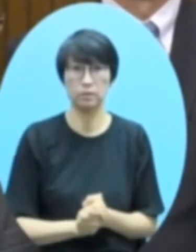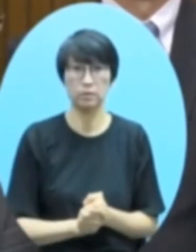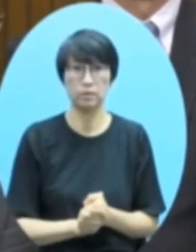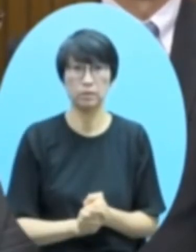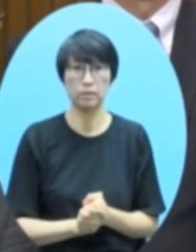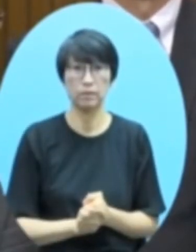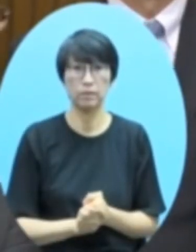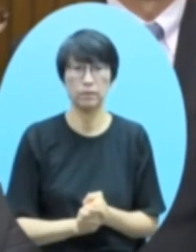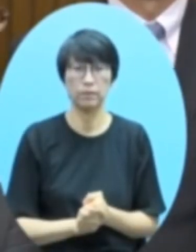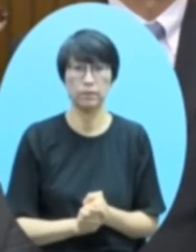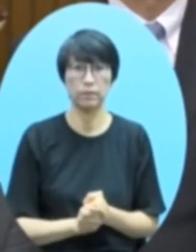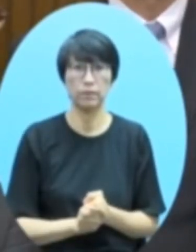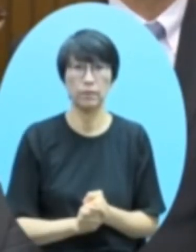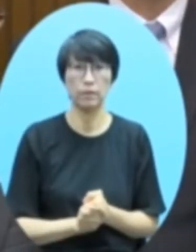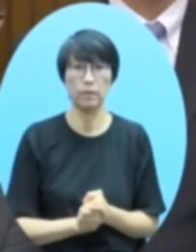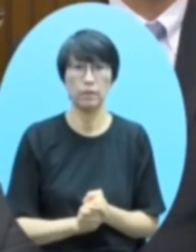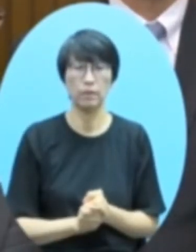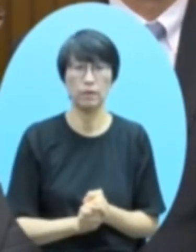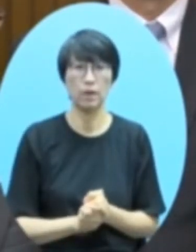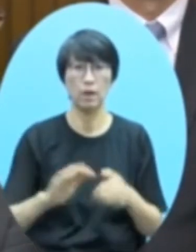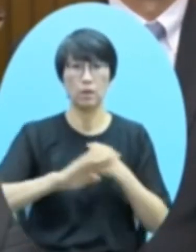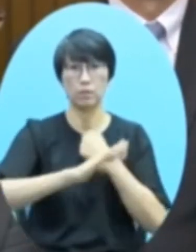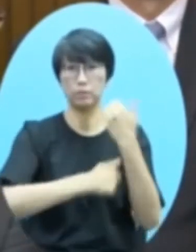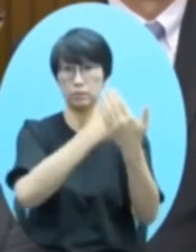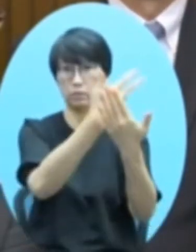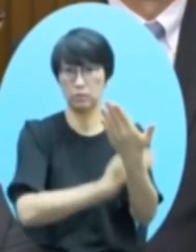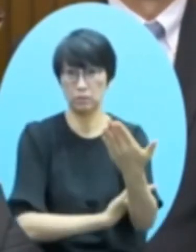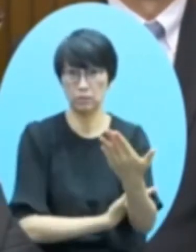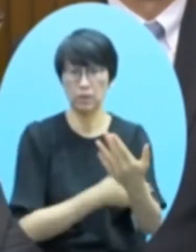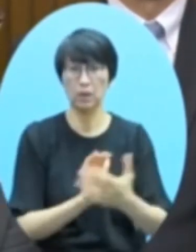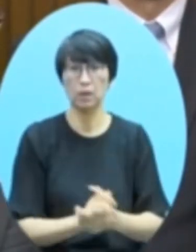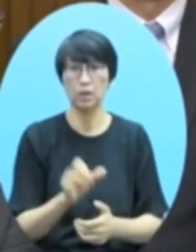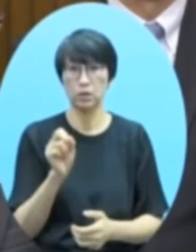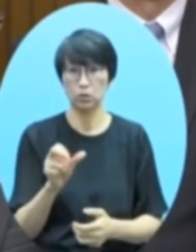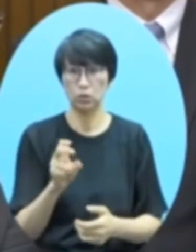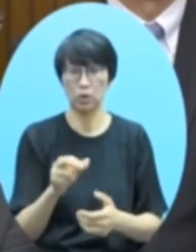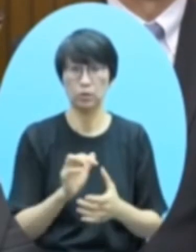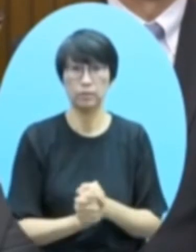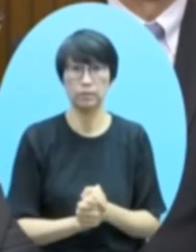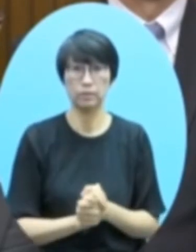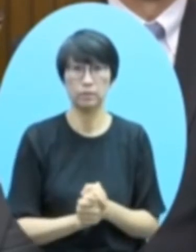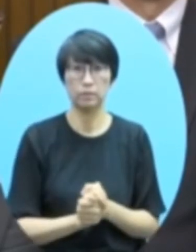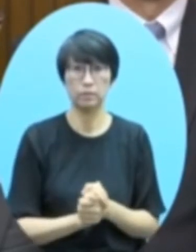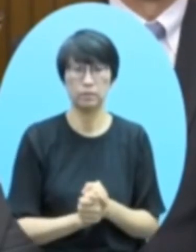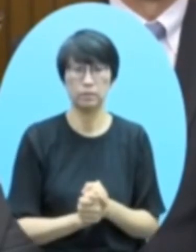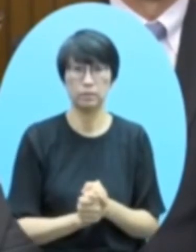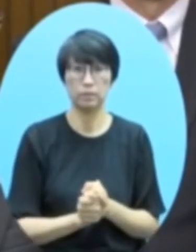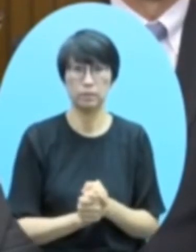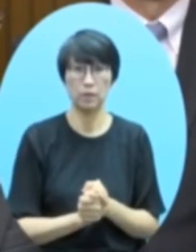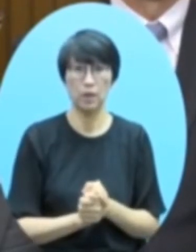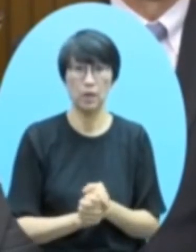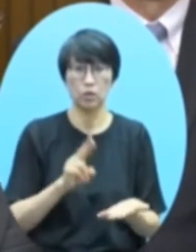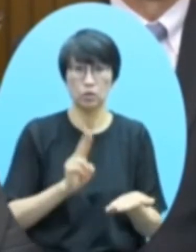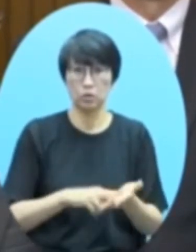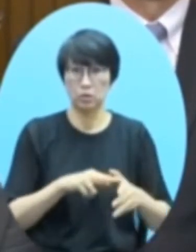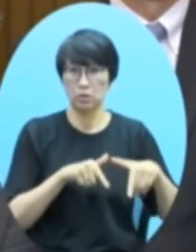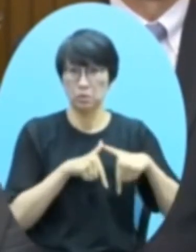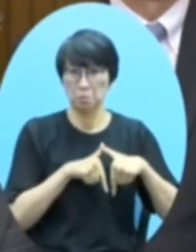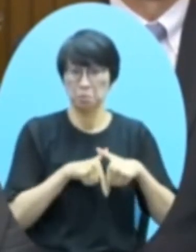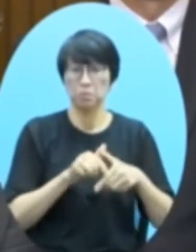resolute in maintaining law and order in Hong Kong and restoring confidence.